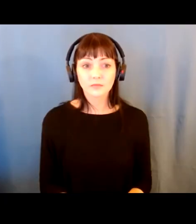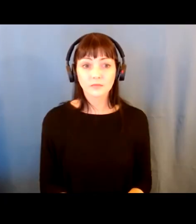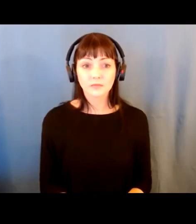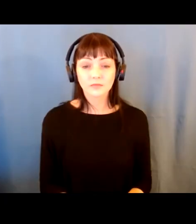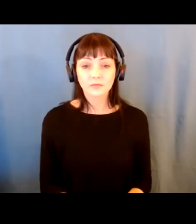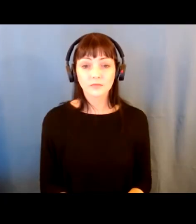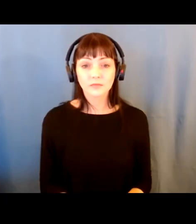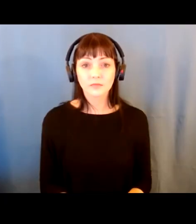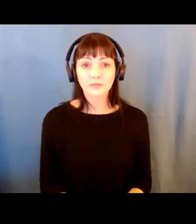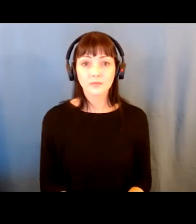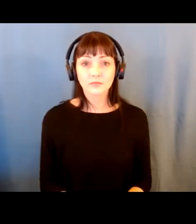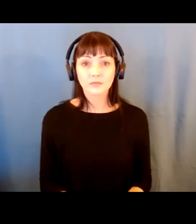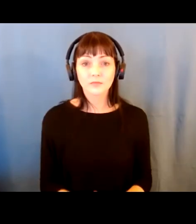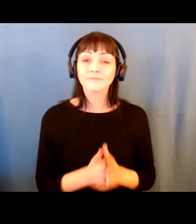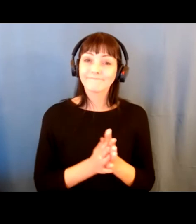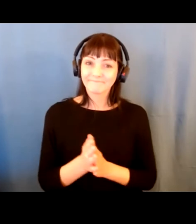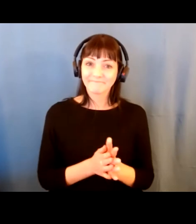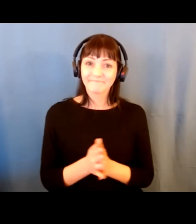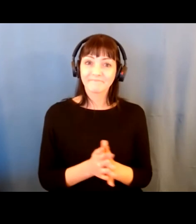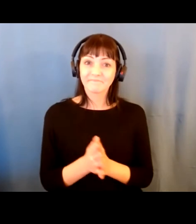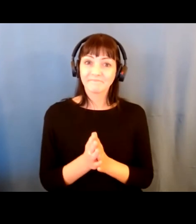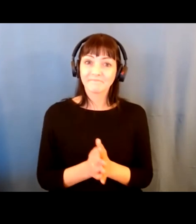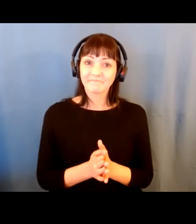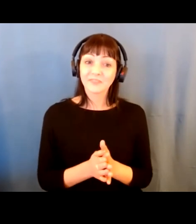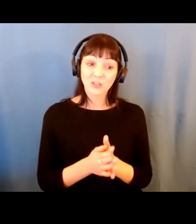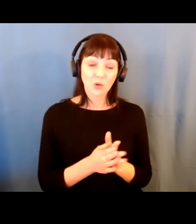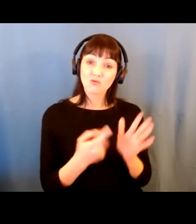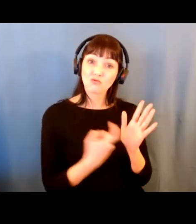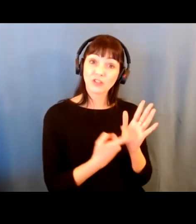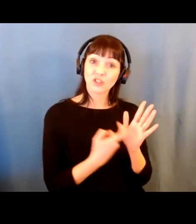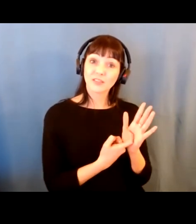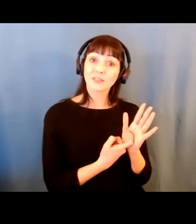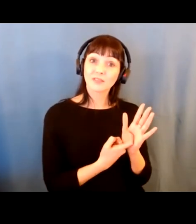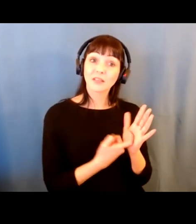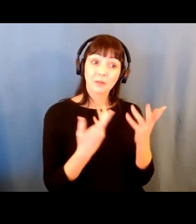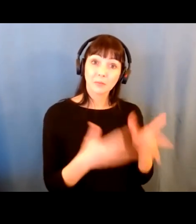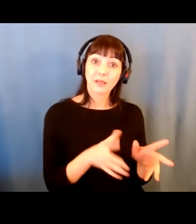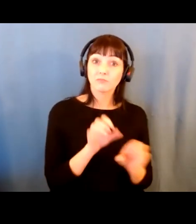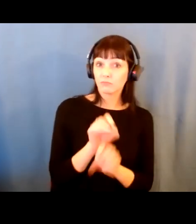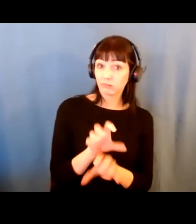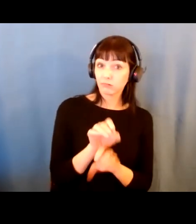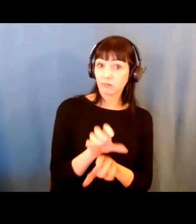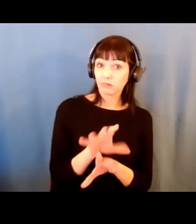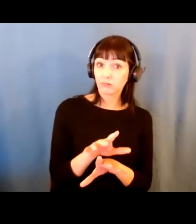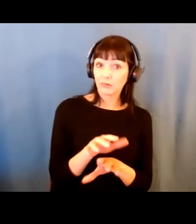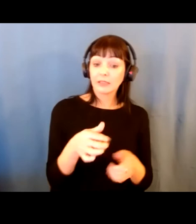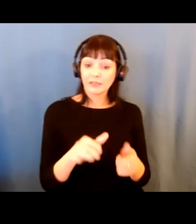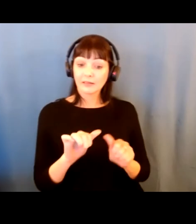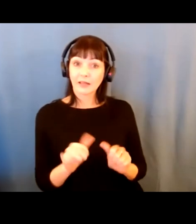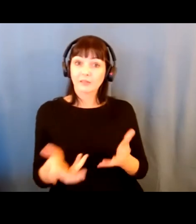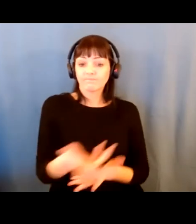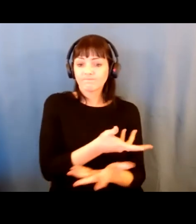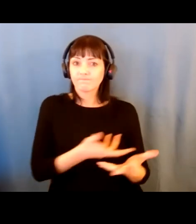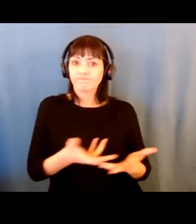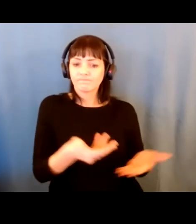Well, we've heard the views and thoughts from Richard at RCMG, and we've had a round table of arts professionals and a